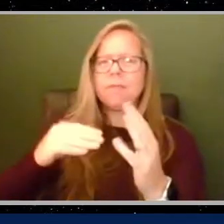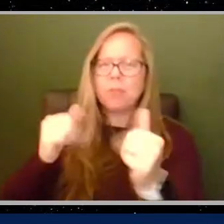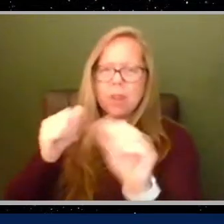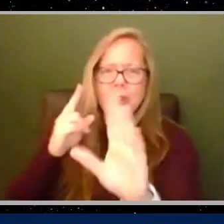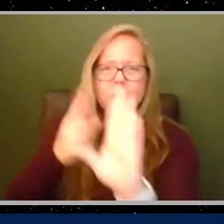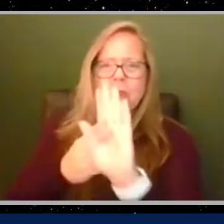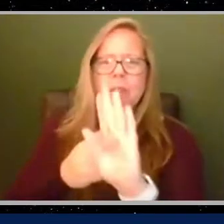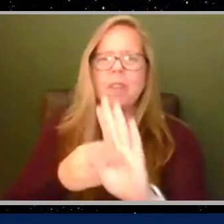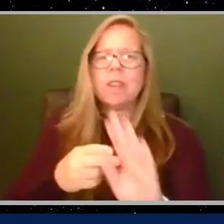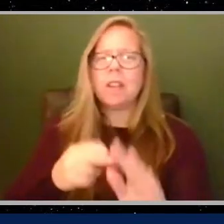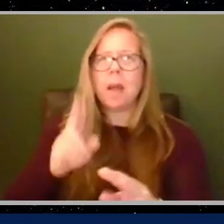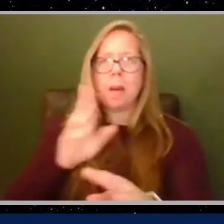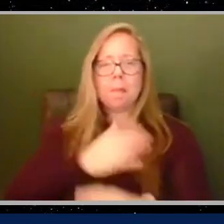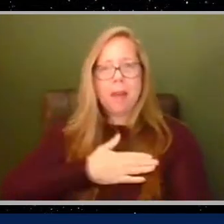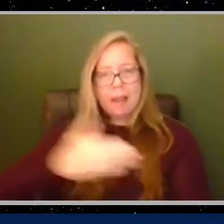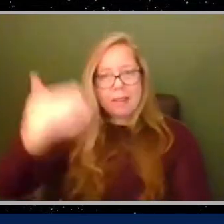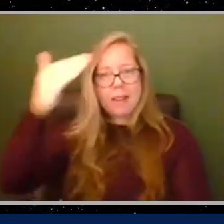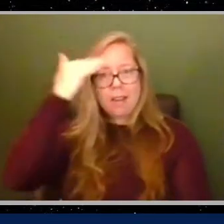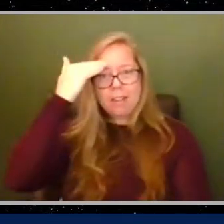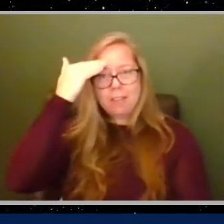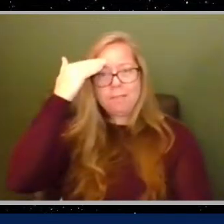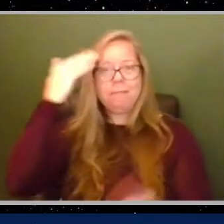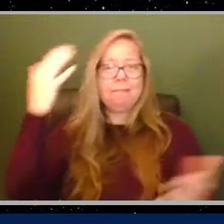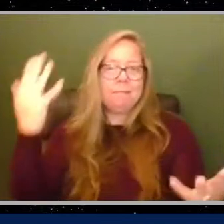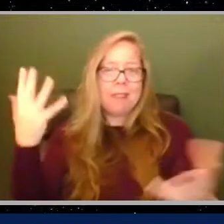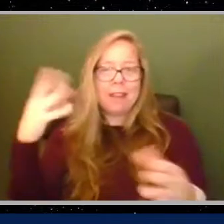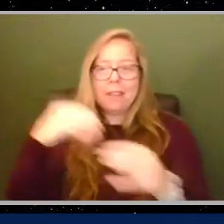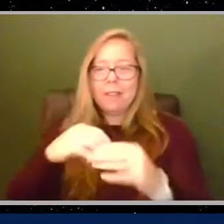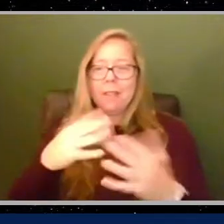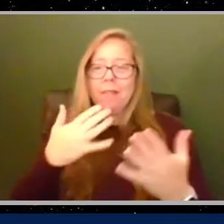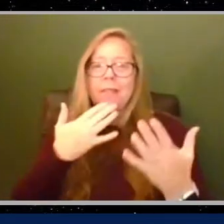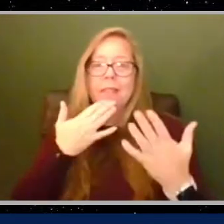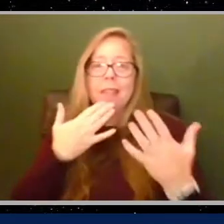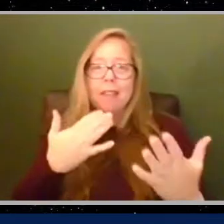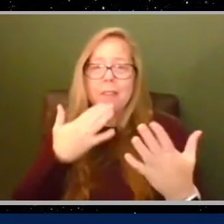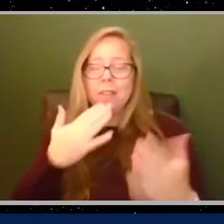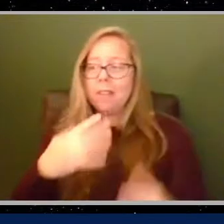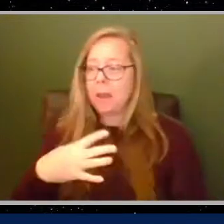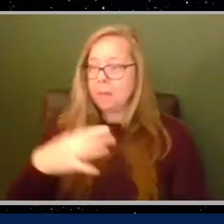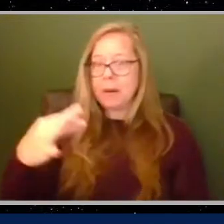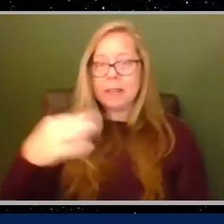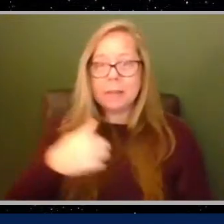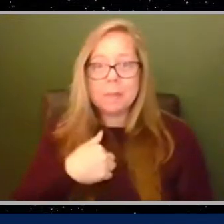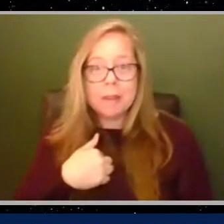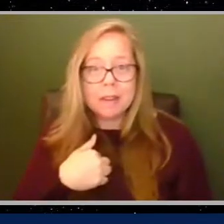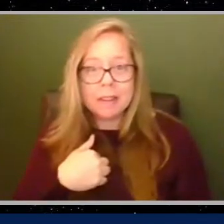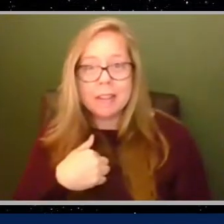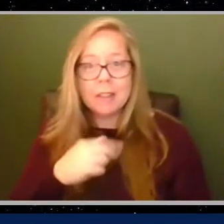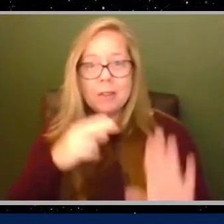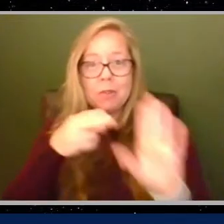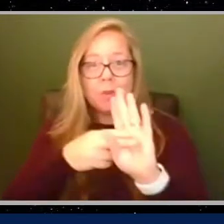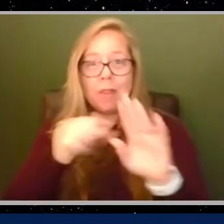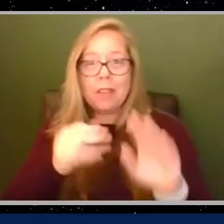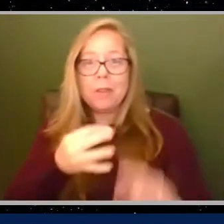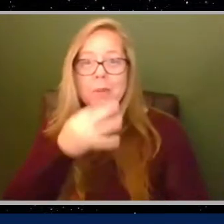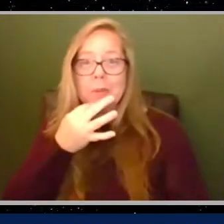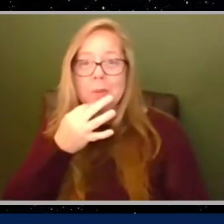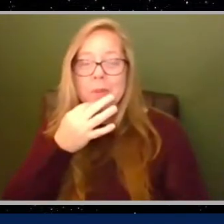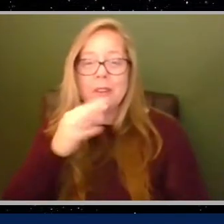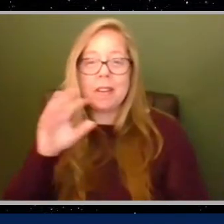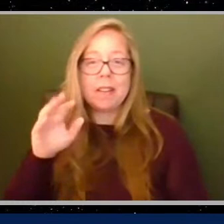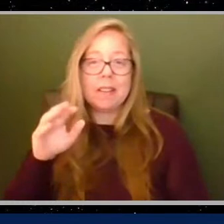in spaceflight along with me. And thankfully they selected me to be on this upcoming flight.